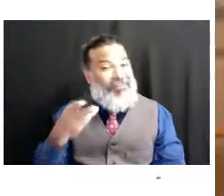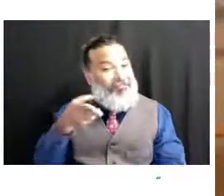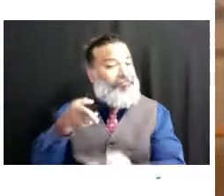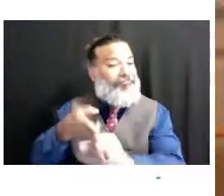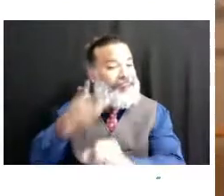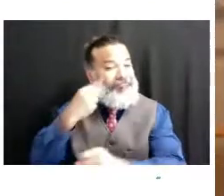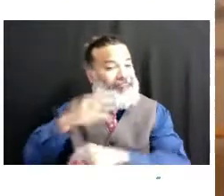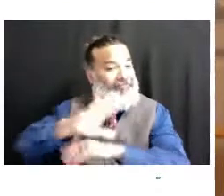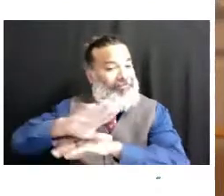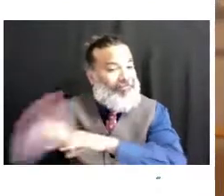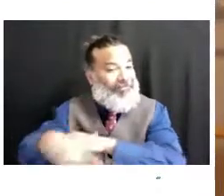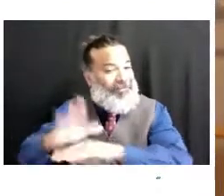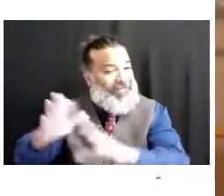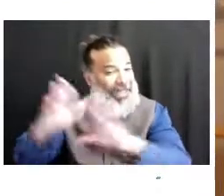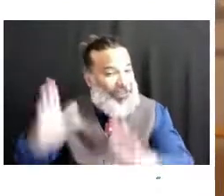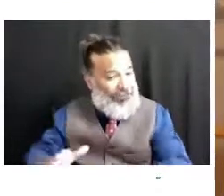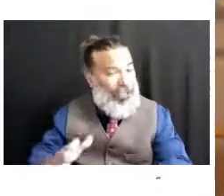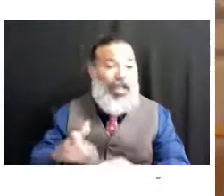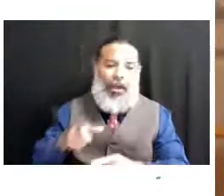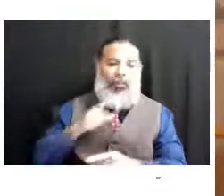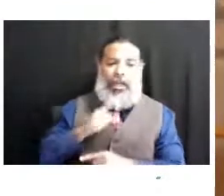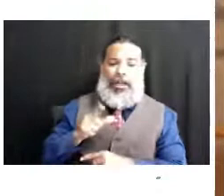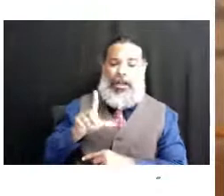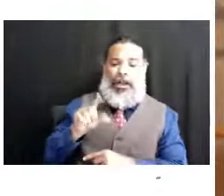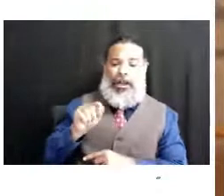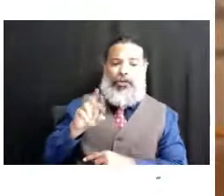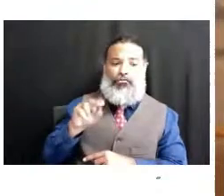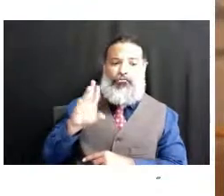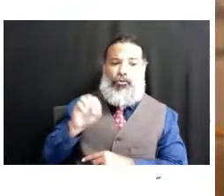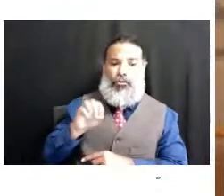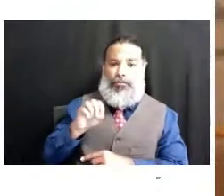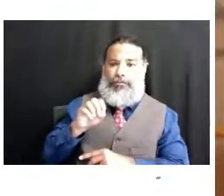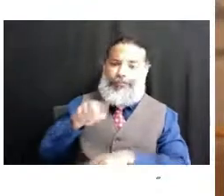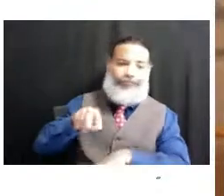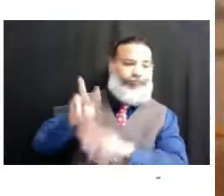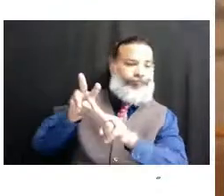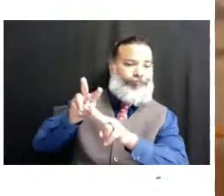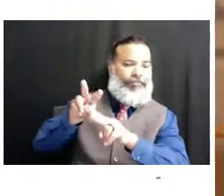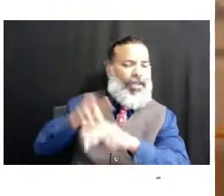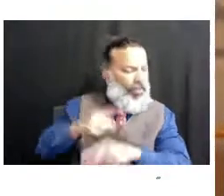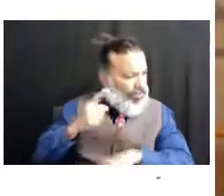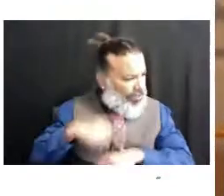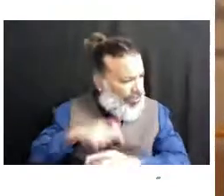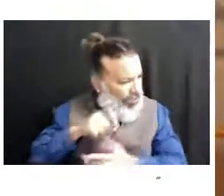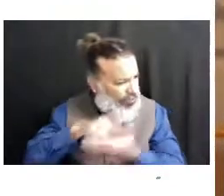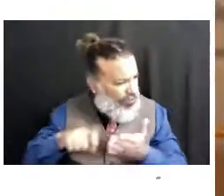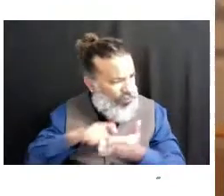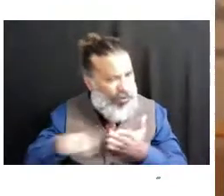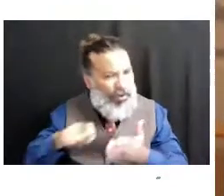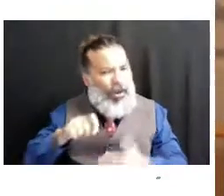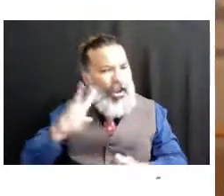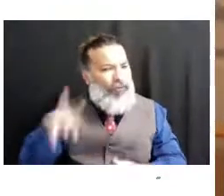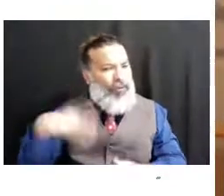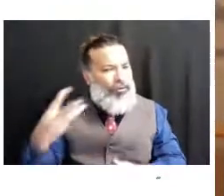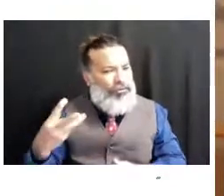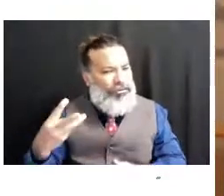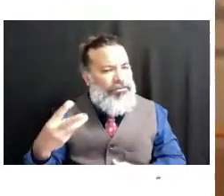admired a great deal. He once wrote, Latrobe wrote of Washington,